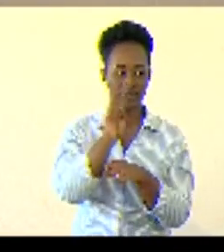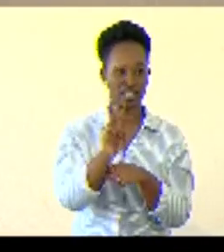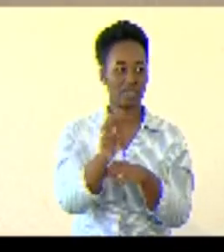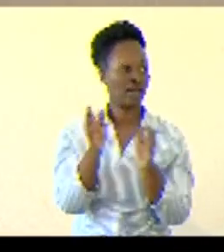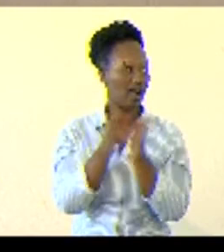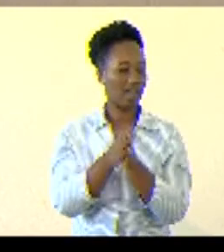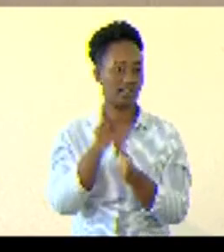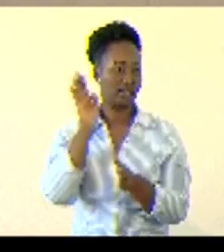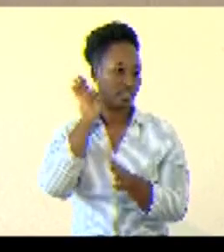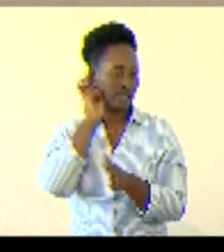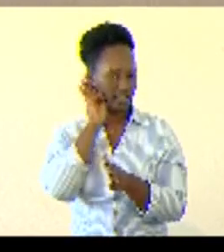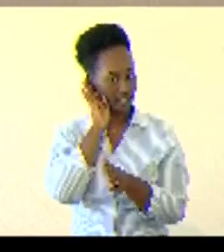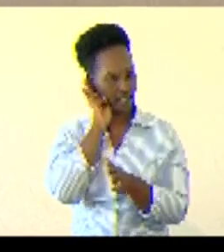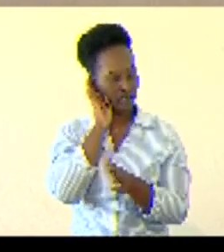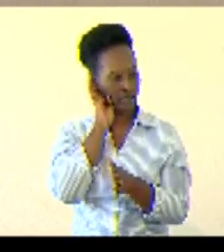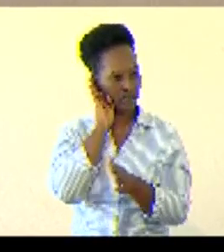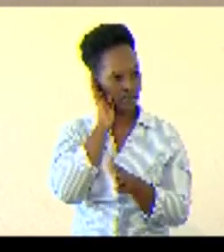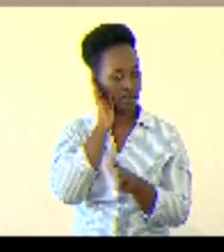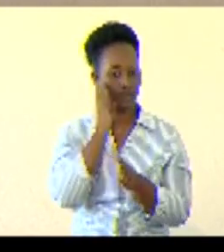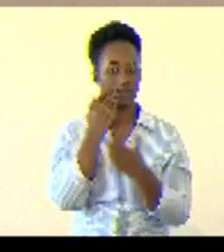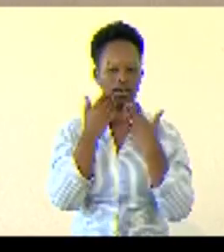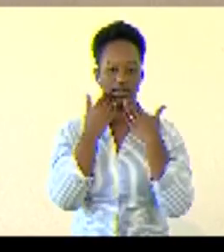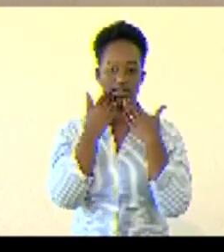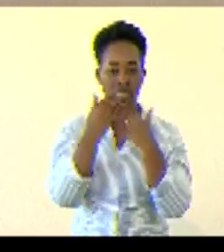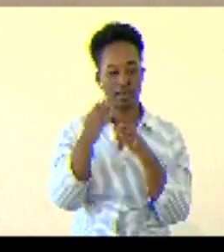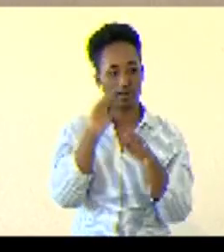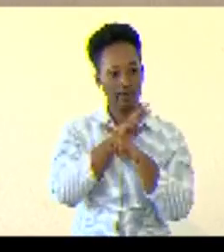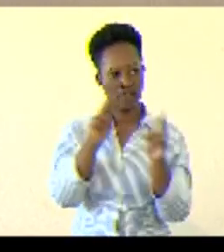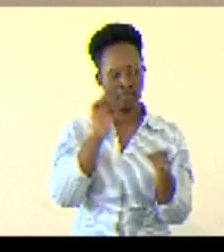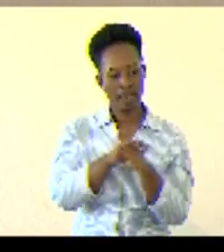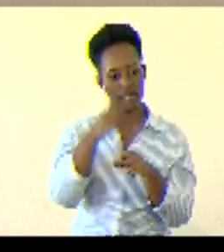listening, and thank you very much for watching and